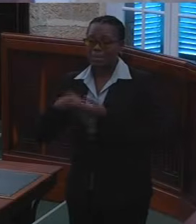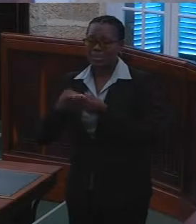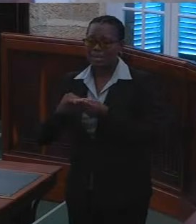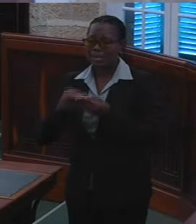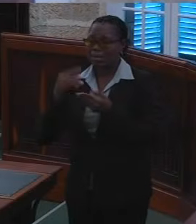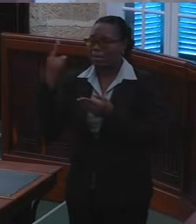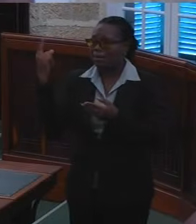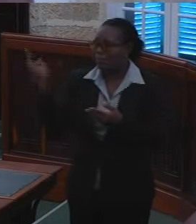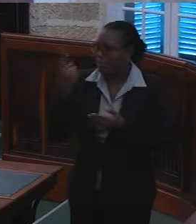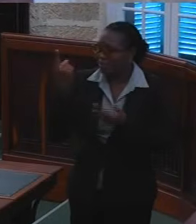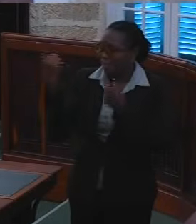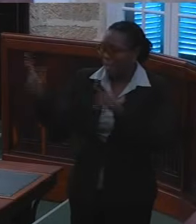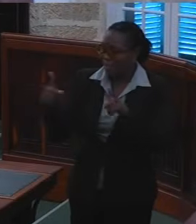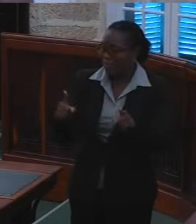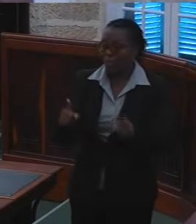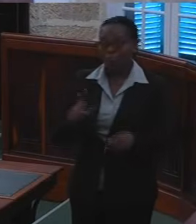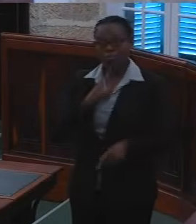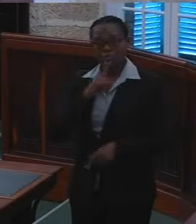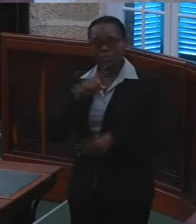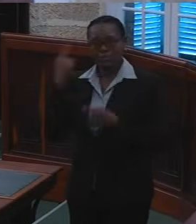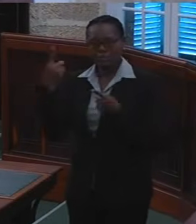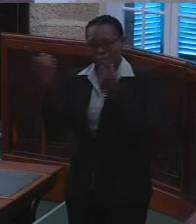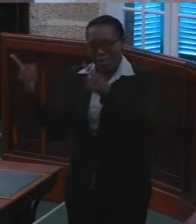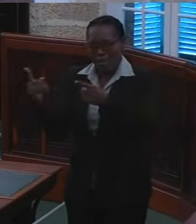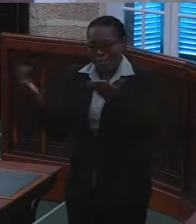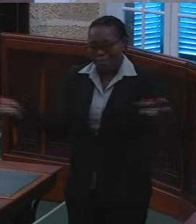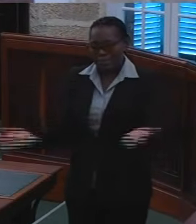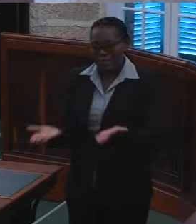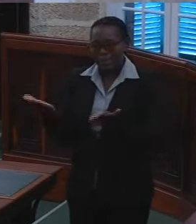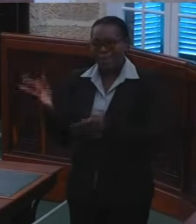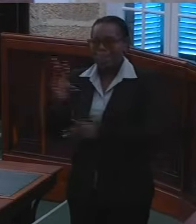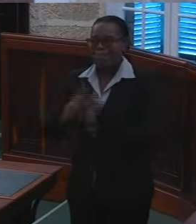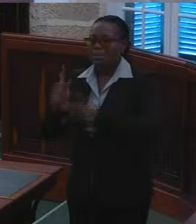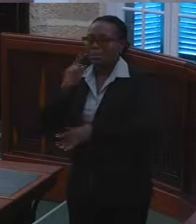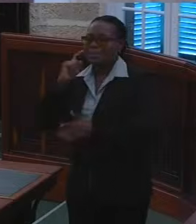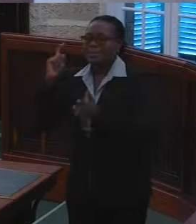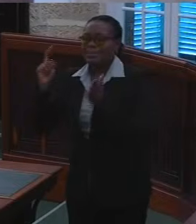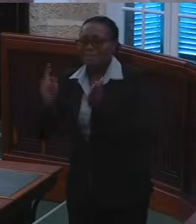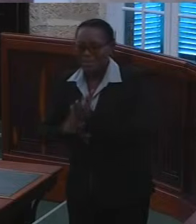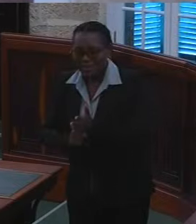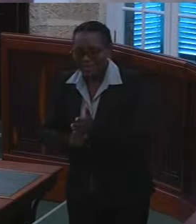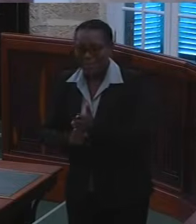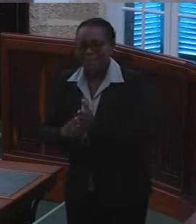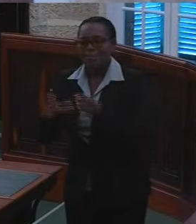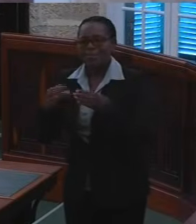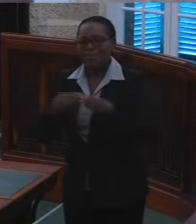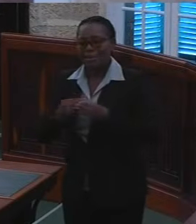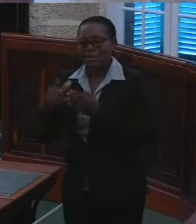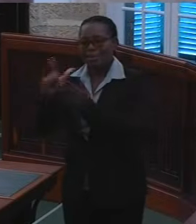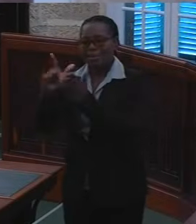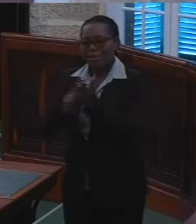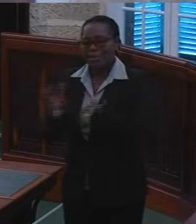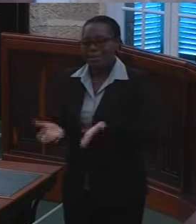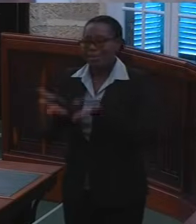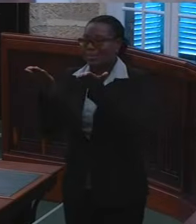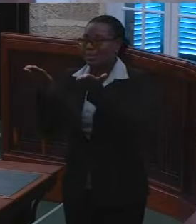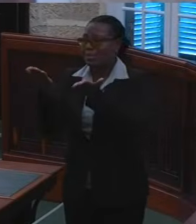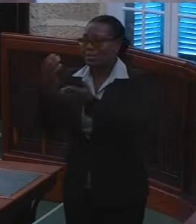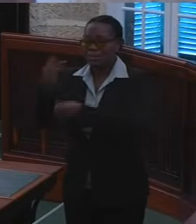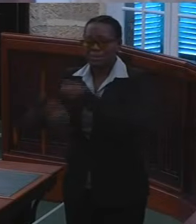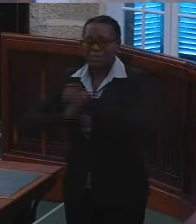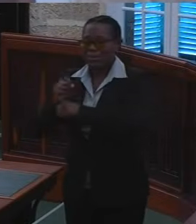Something happened today. I want Barbadians to recognize that this legislation speaks to the work that has been happening since